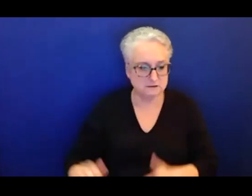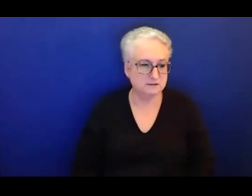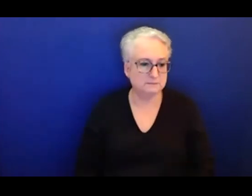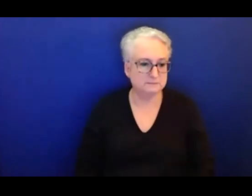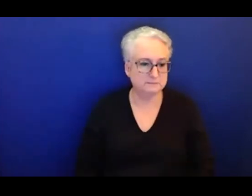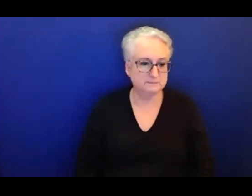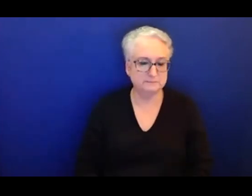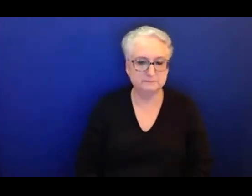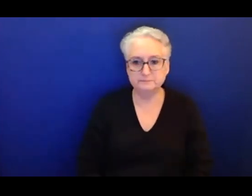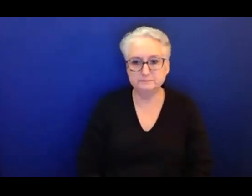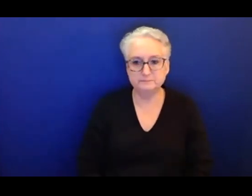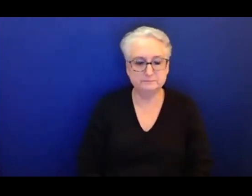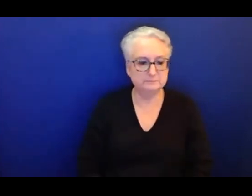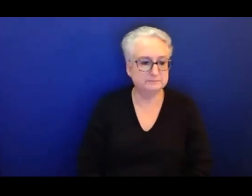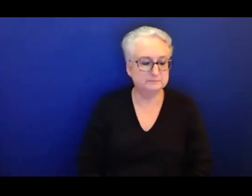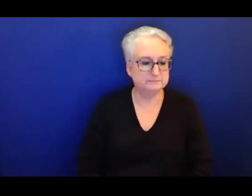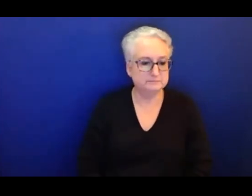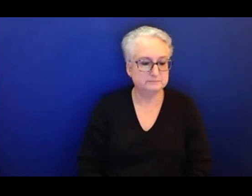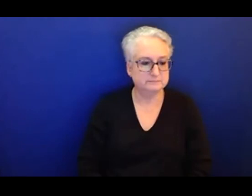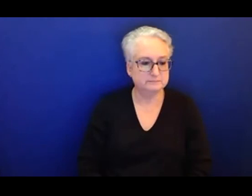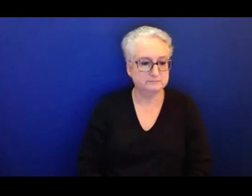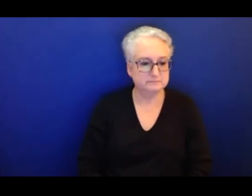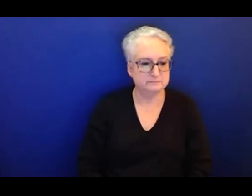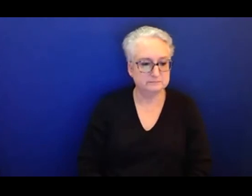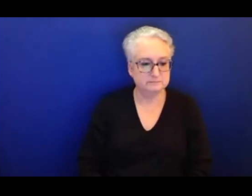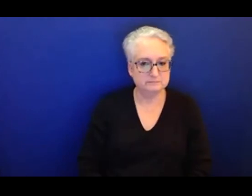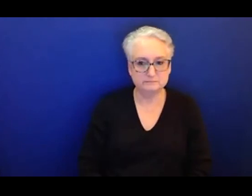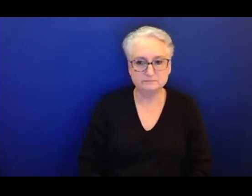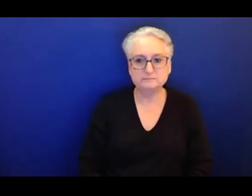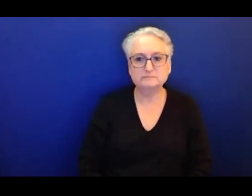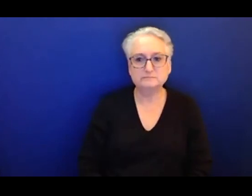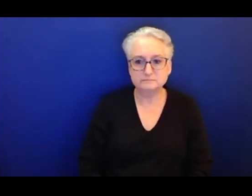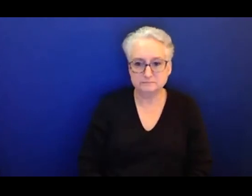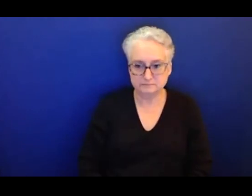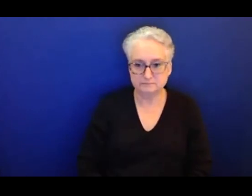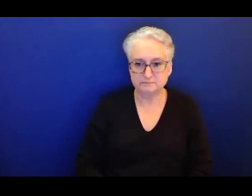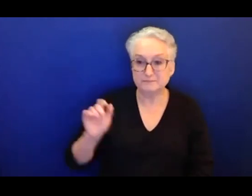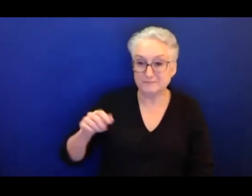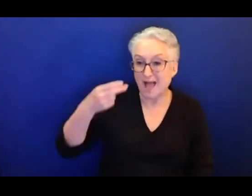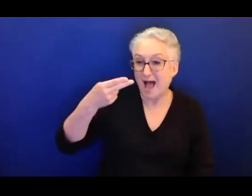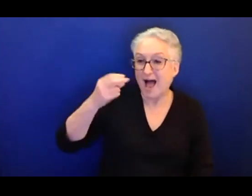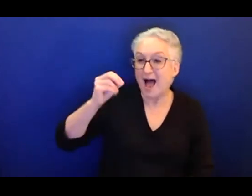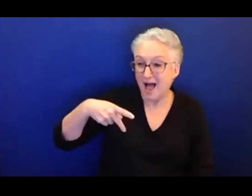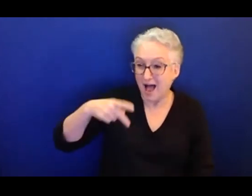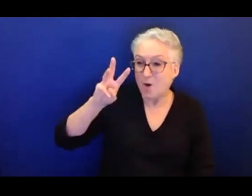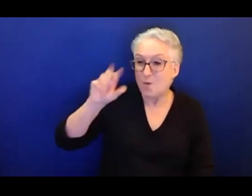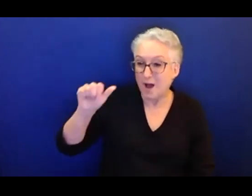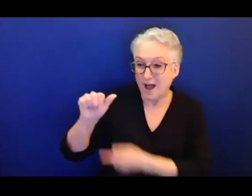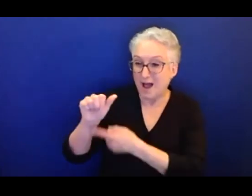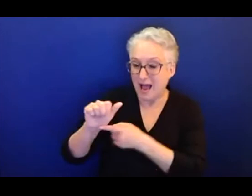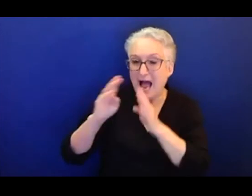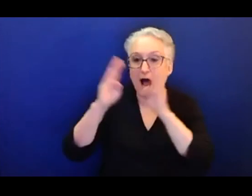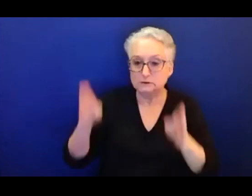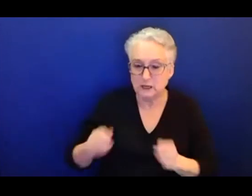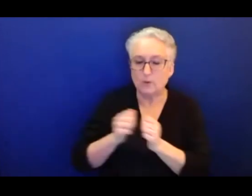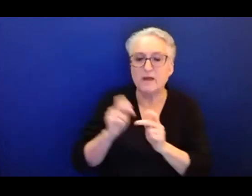Housing Opportunities for Persons with AIDS, or HOPWA, is housing assistance and support services for low-income persons with HIV/AIDS